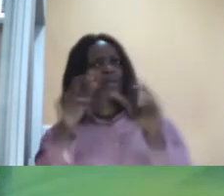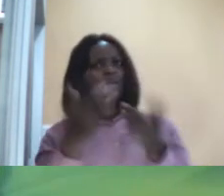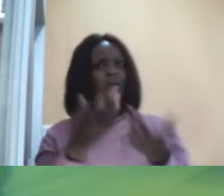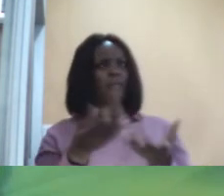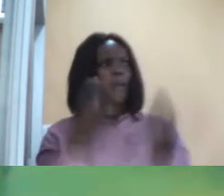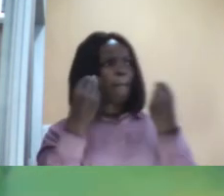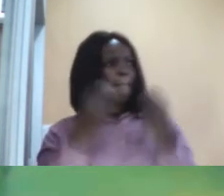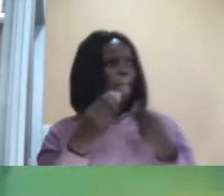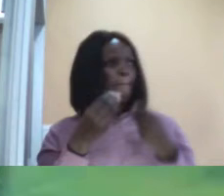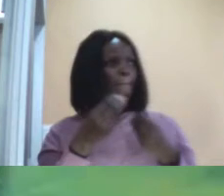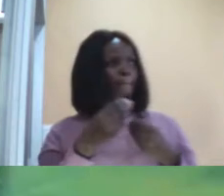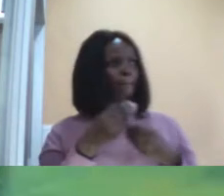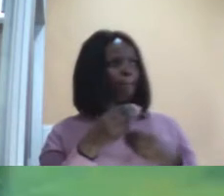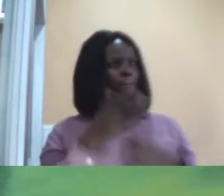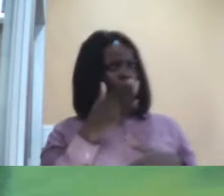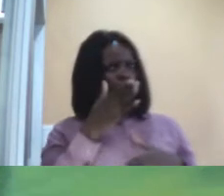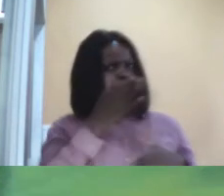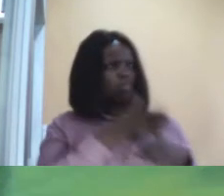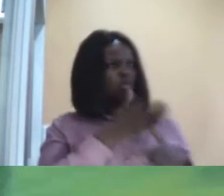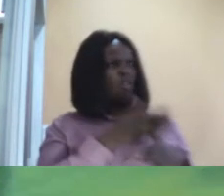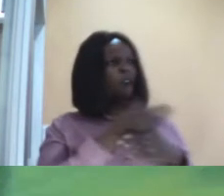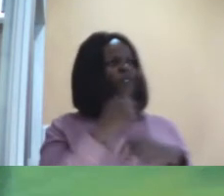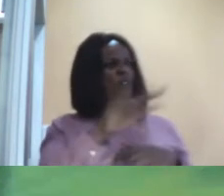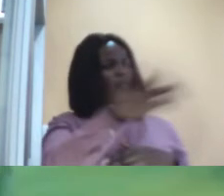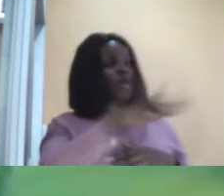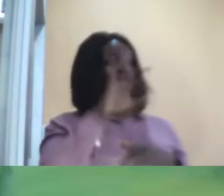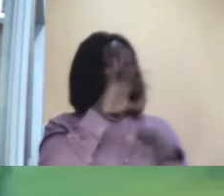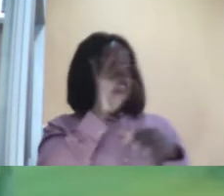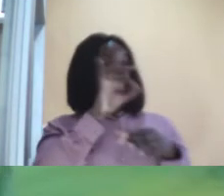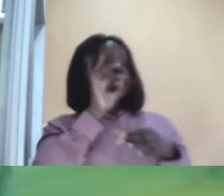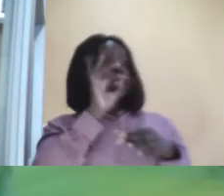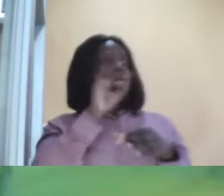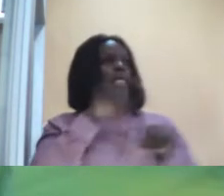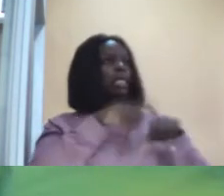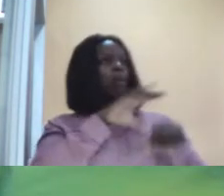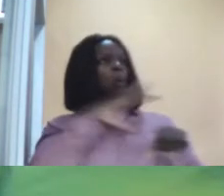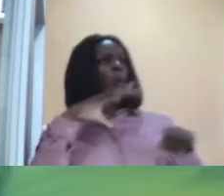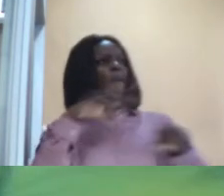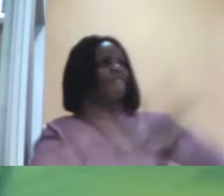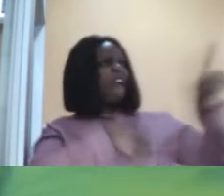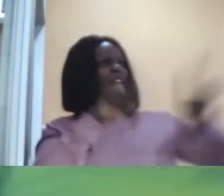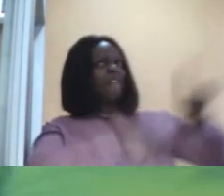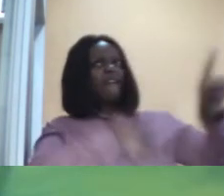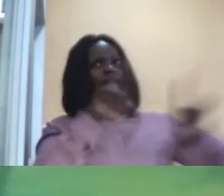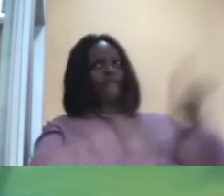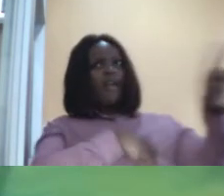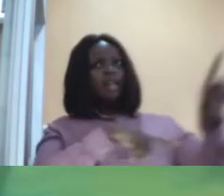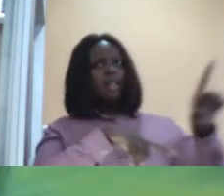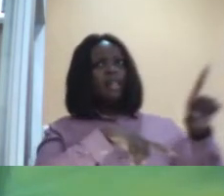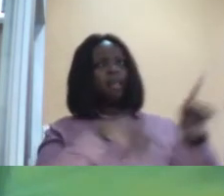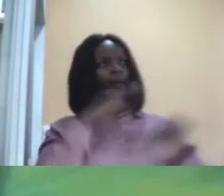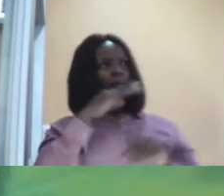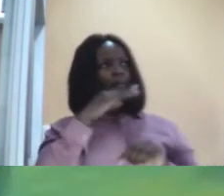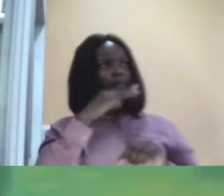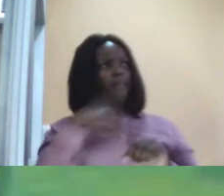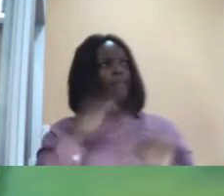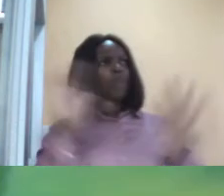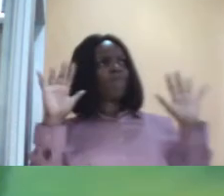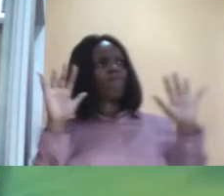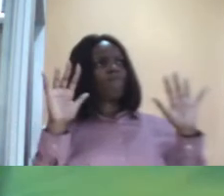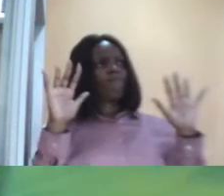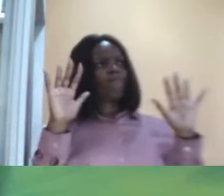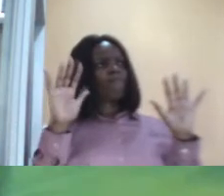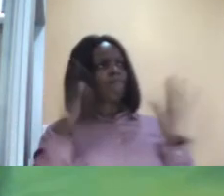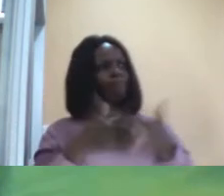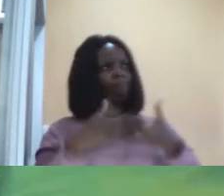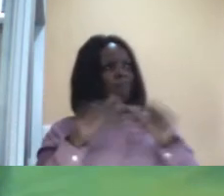in that tea estate to say that because it has failed for so long time, for so long, then I should just shut close doors